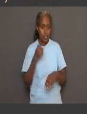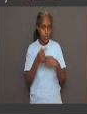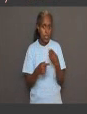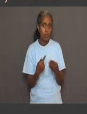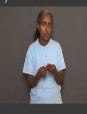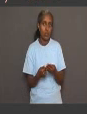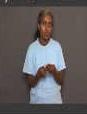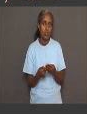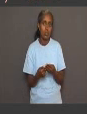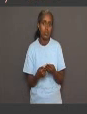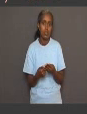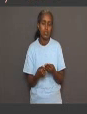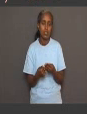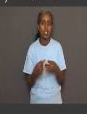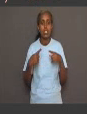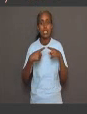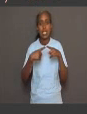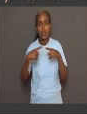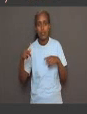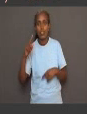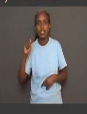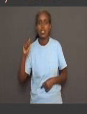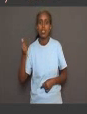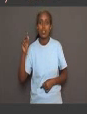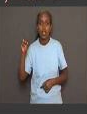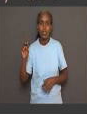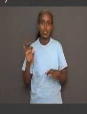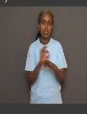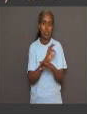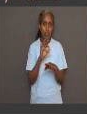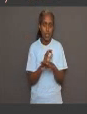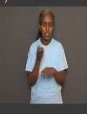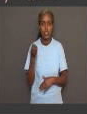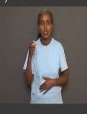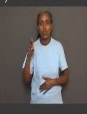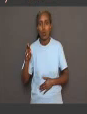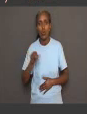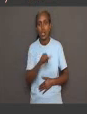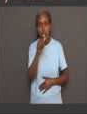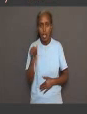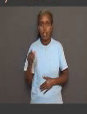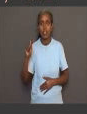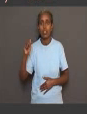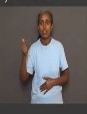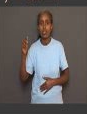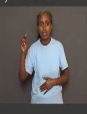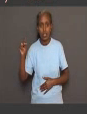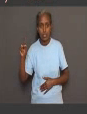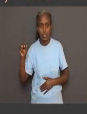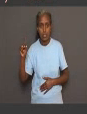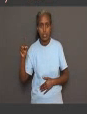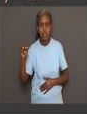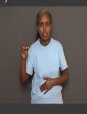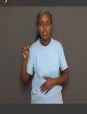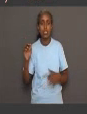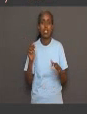Therefore, the inverse tangent function, or arctangent, is